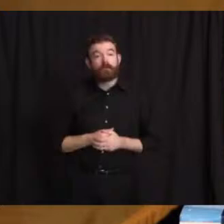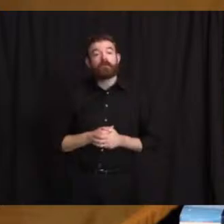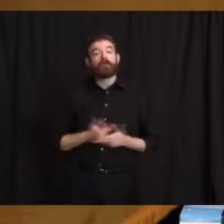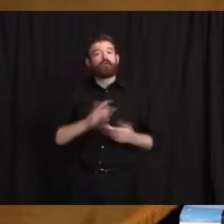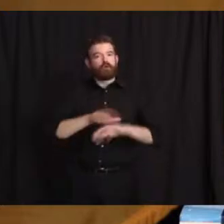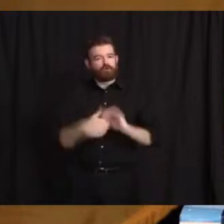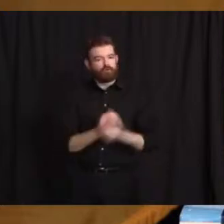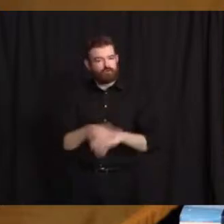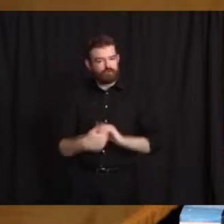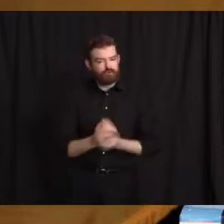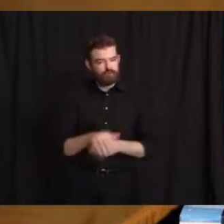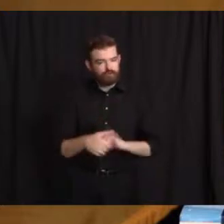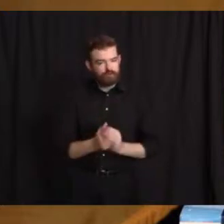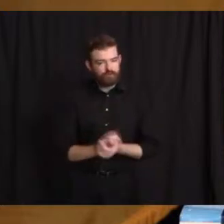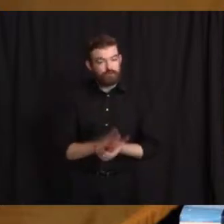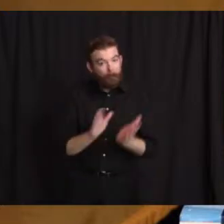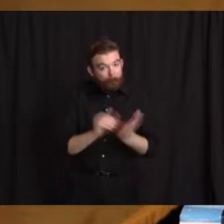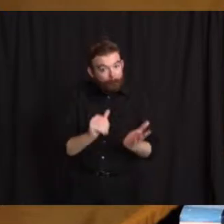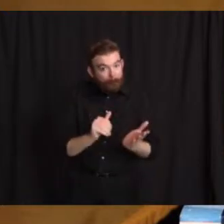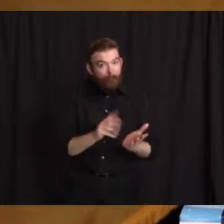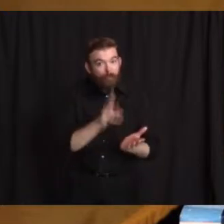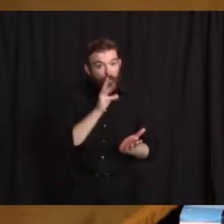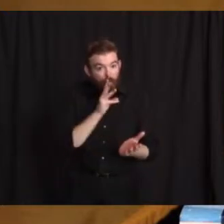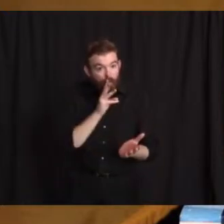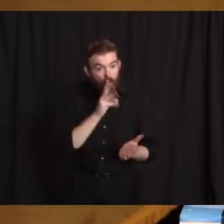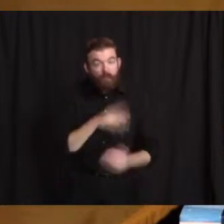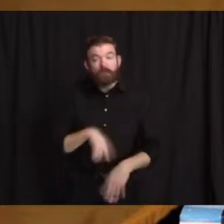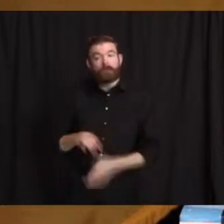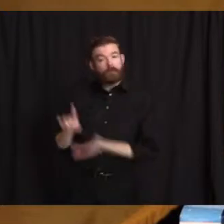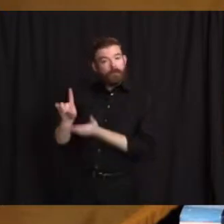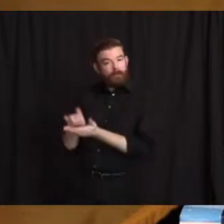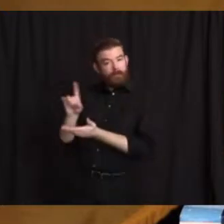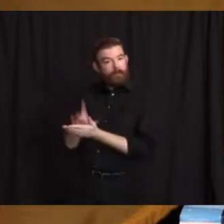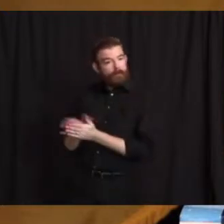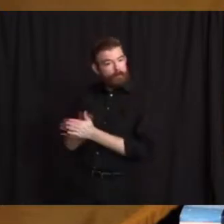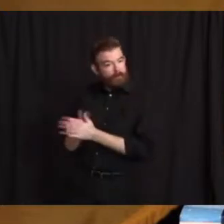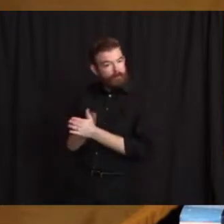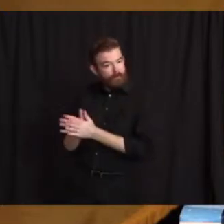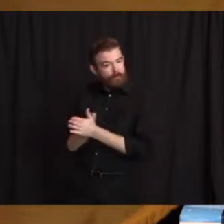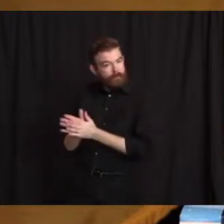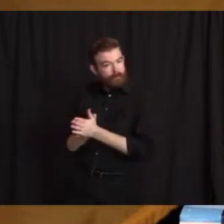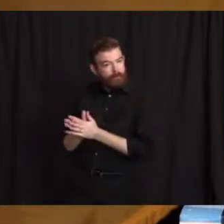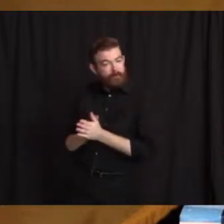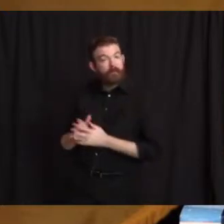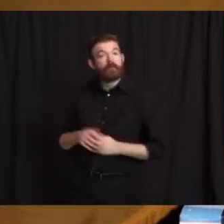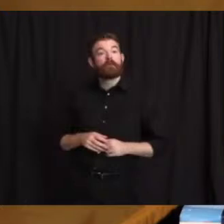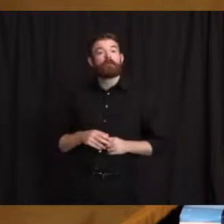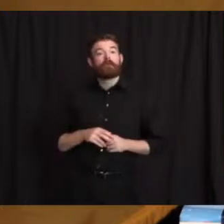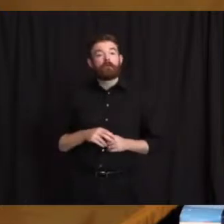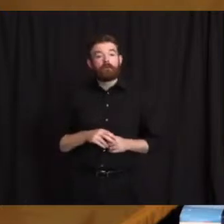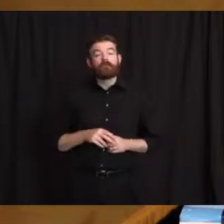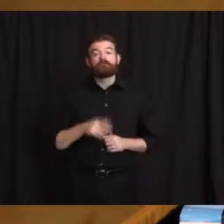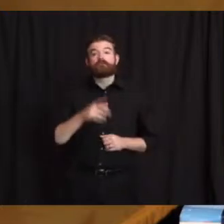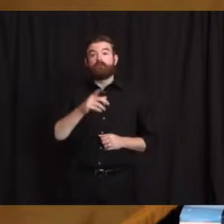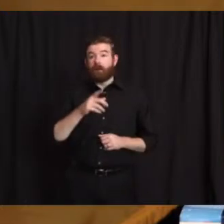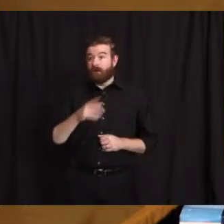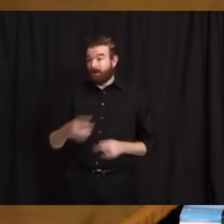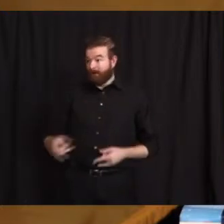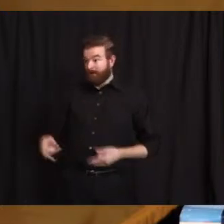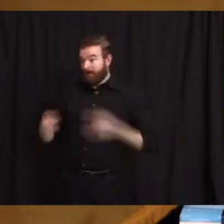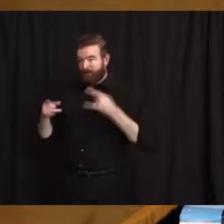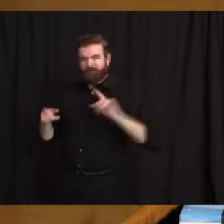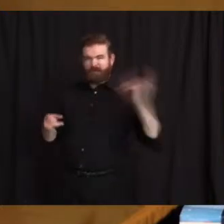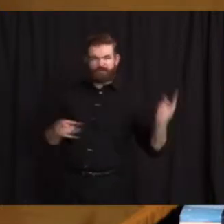hand sanitizer immediately before putting on your mask, adjusting it, and after